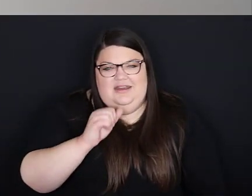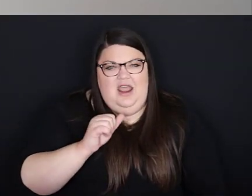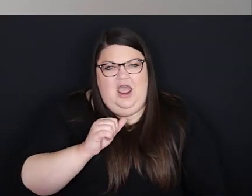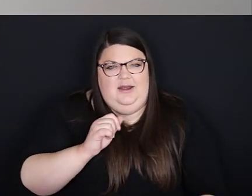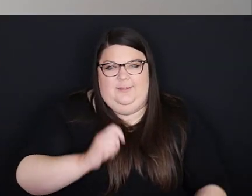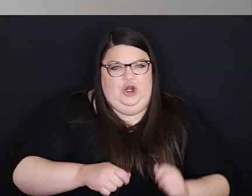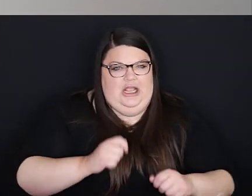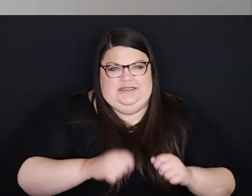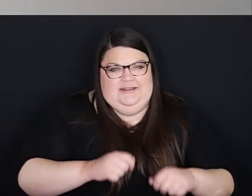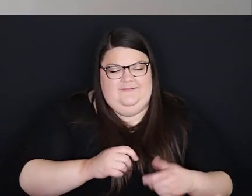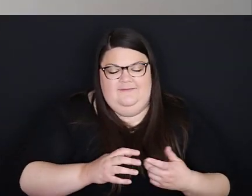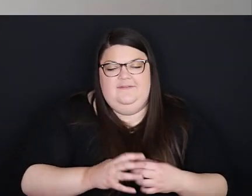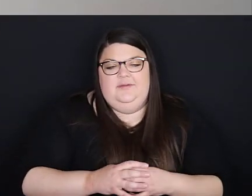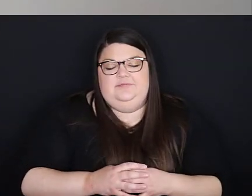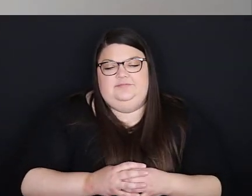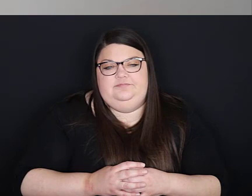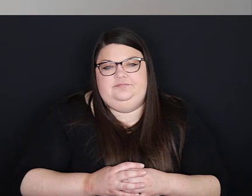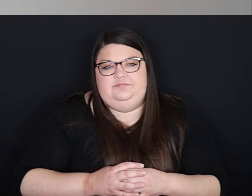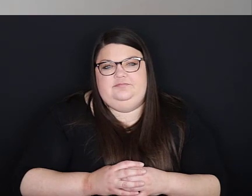percussive, and so.